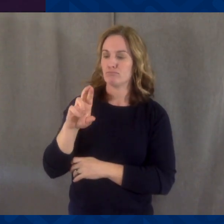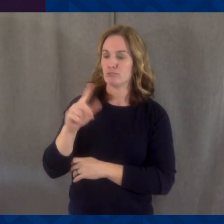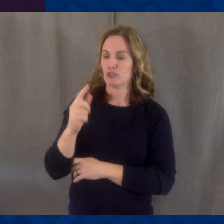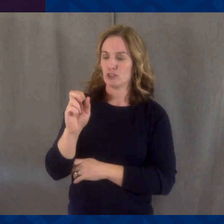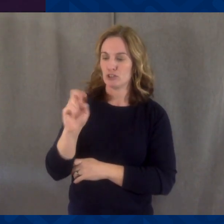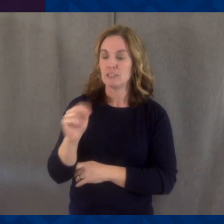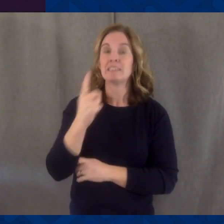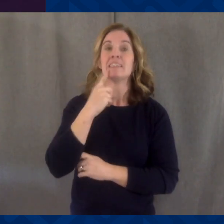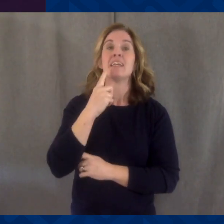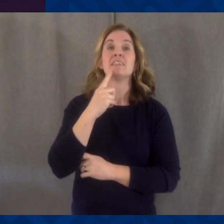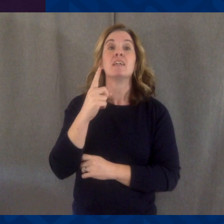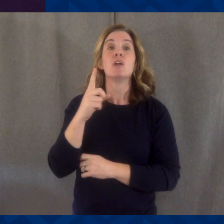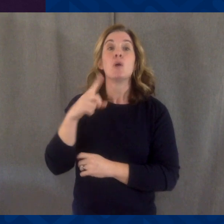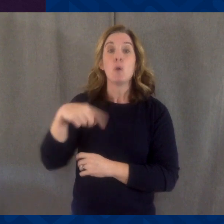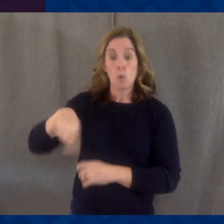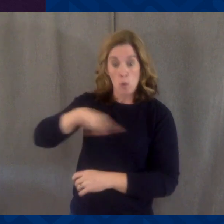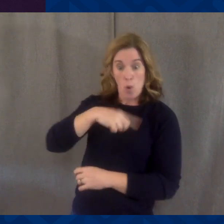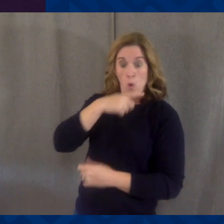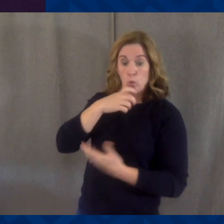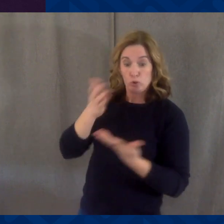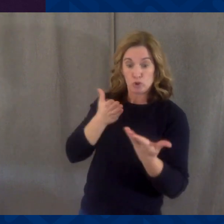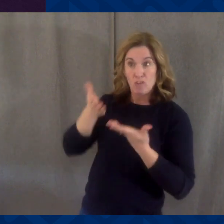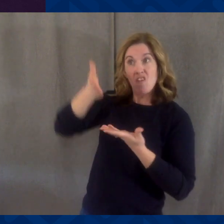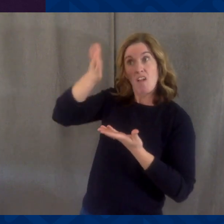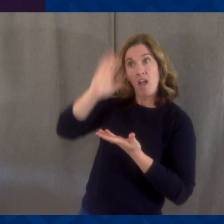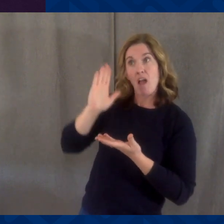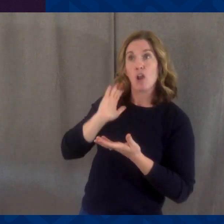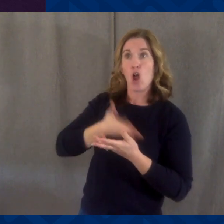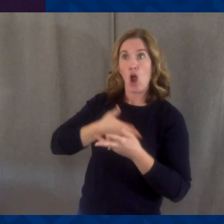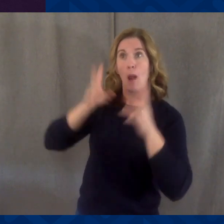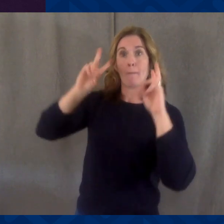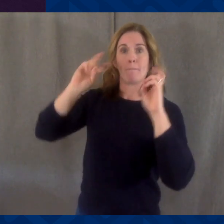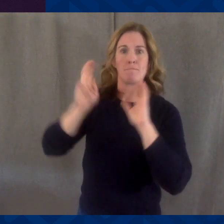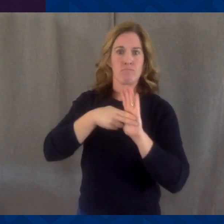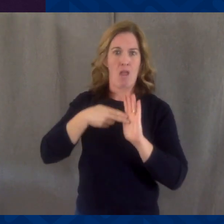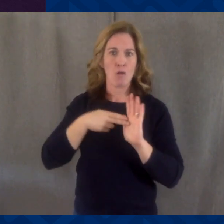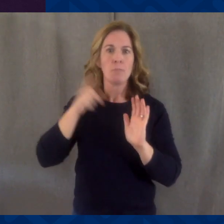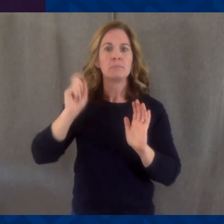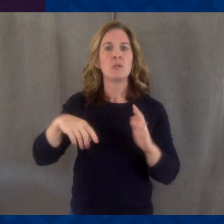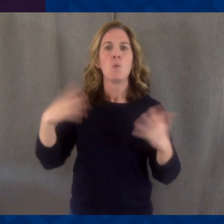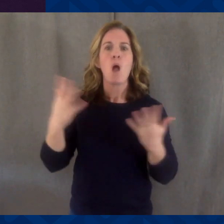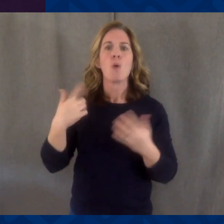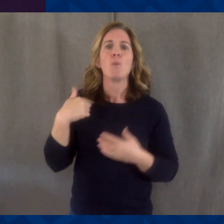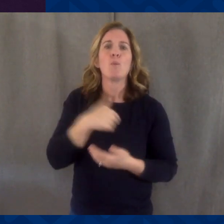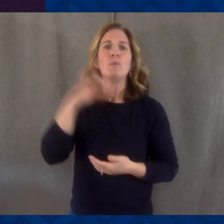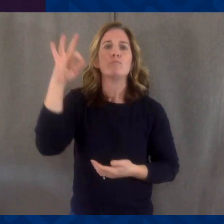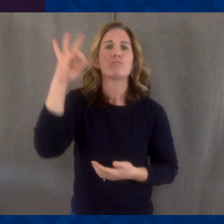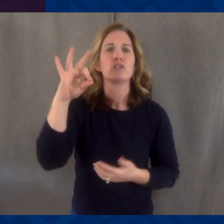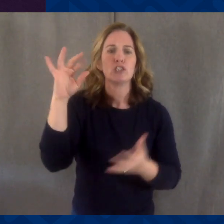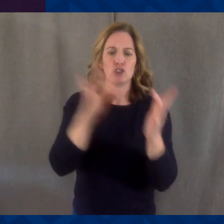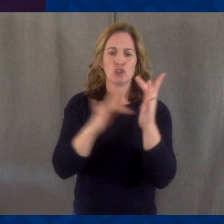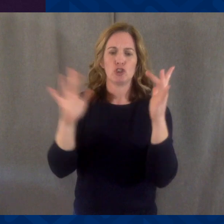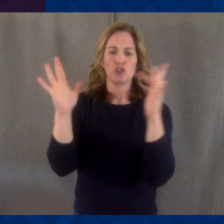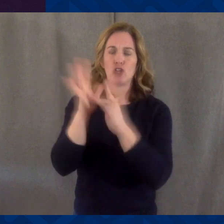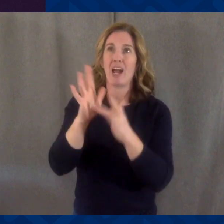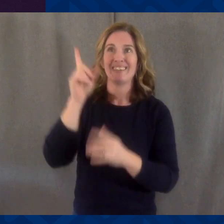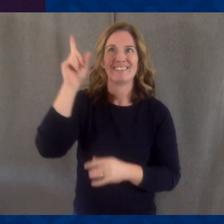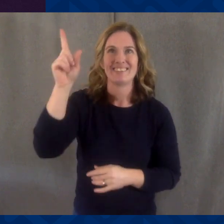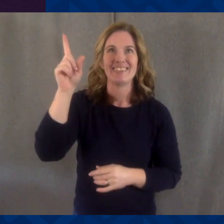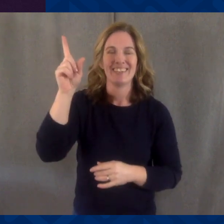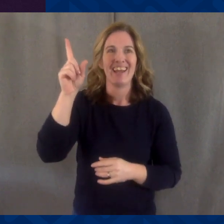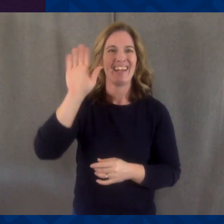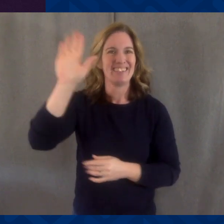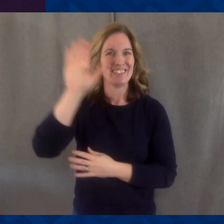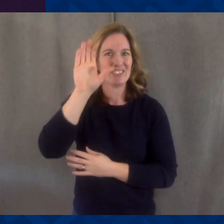God must be, we preach Christ and him crucified. A sermon without Christ is like a loaf of bread without any flour